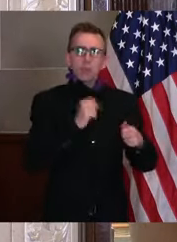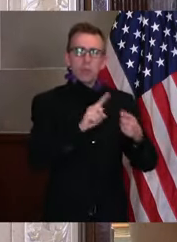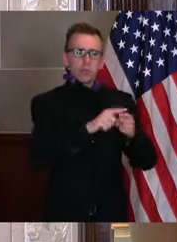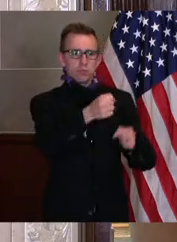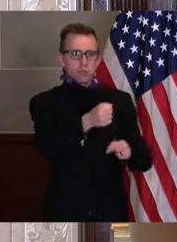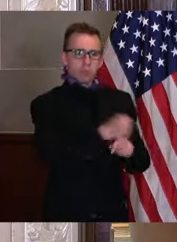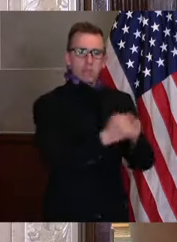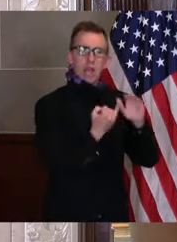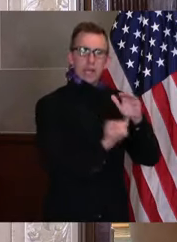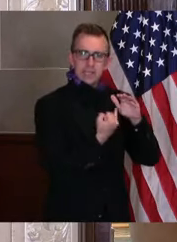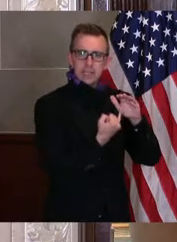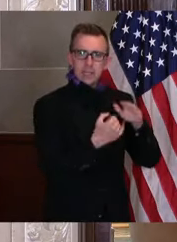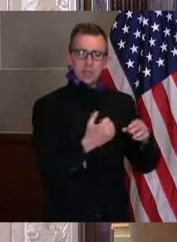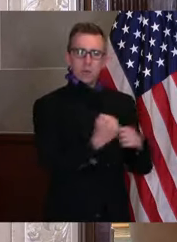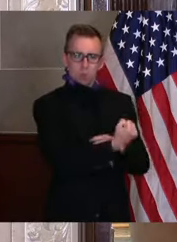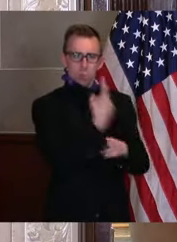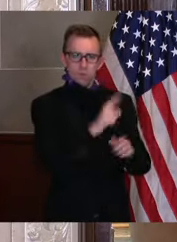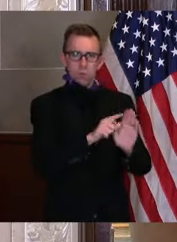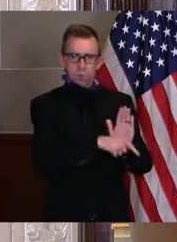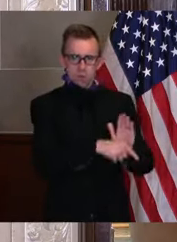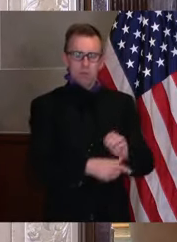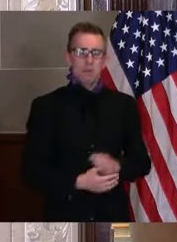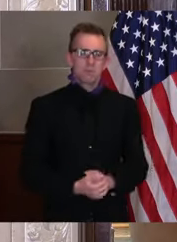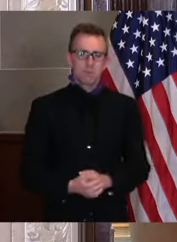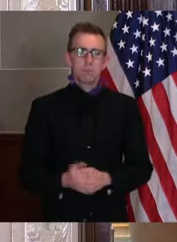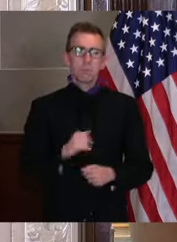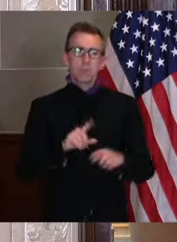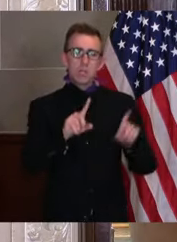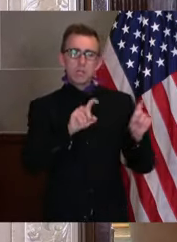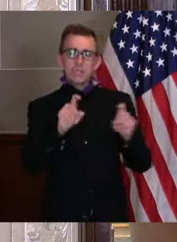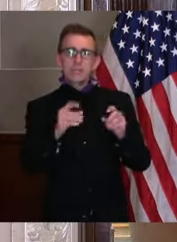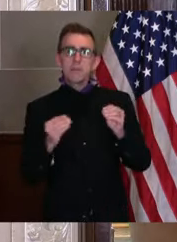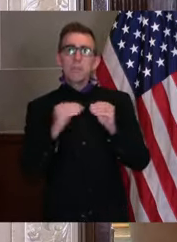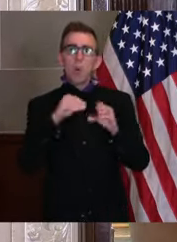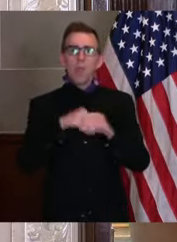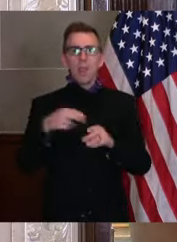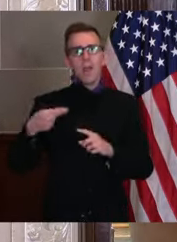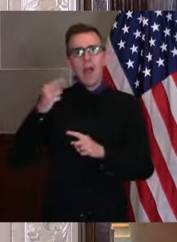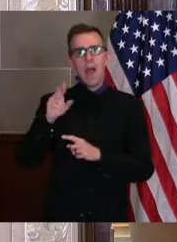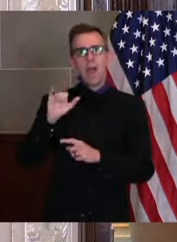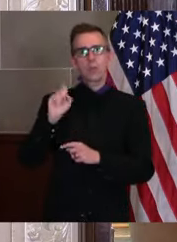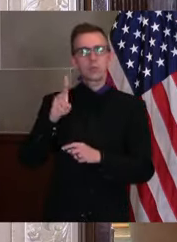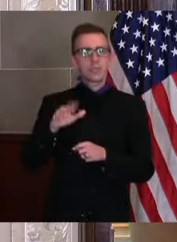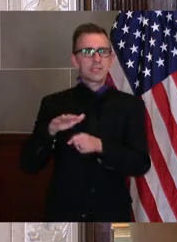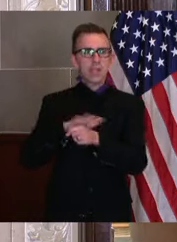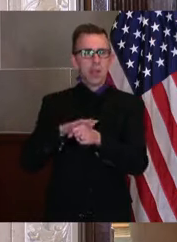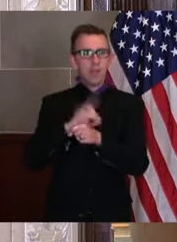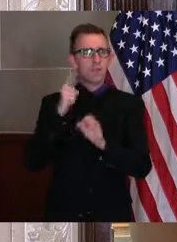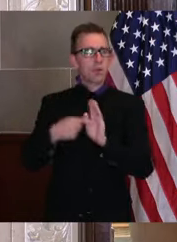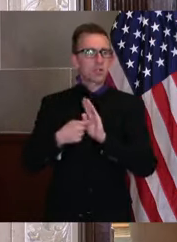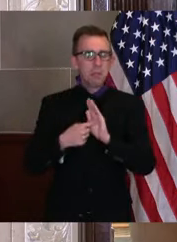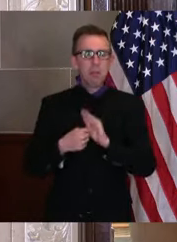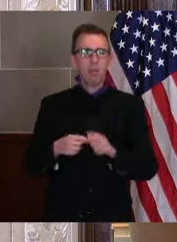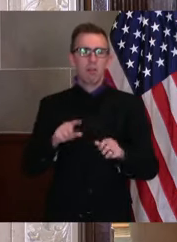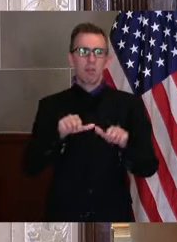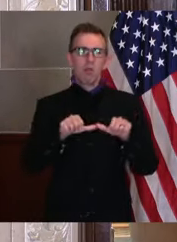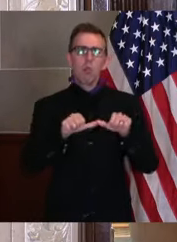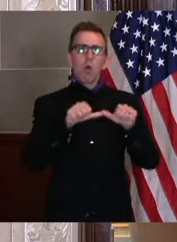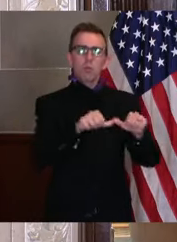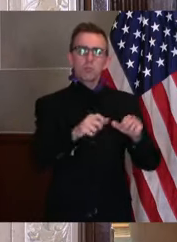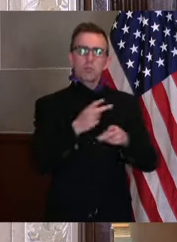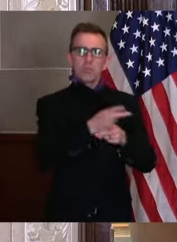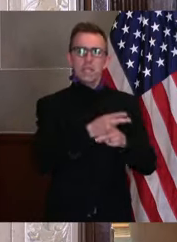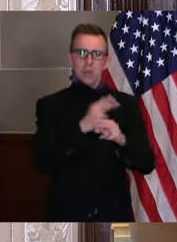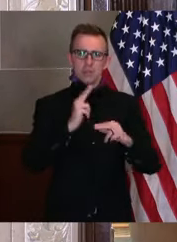are especially working to increase testing in high-risk settings, such as long-term care